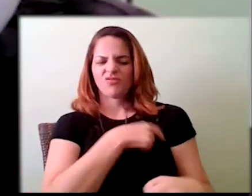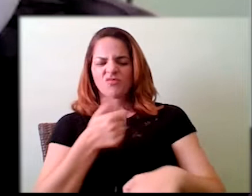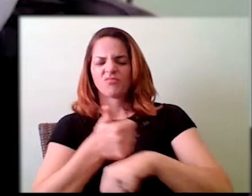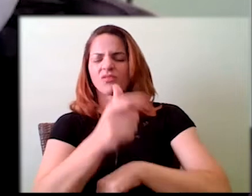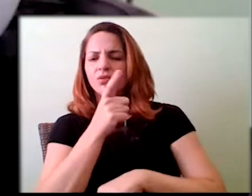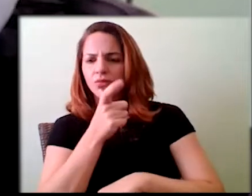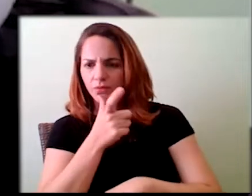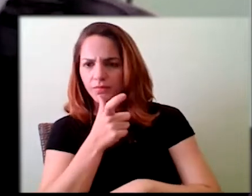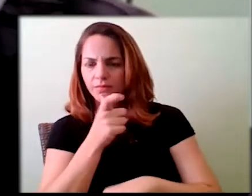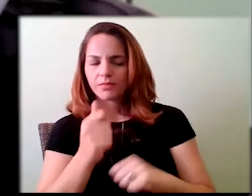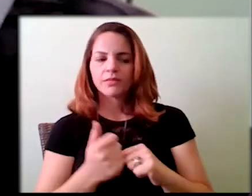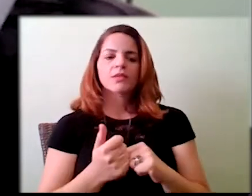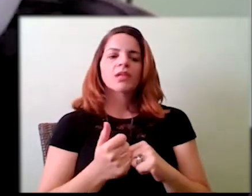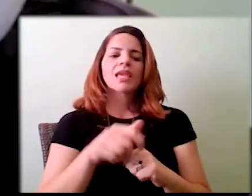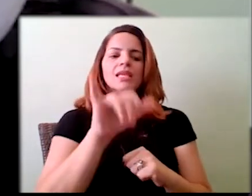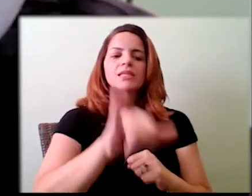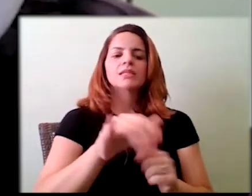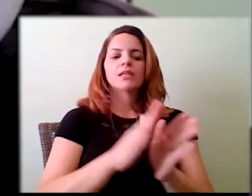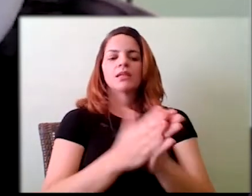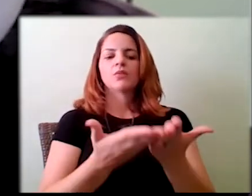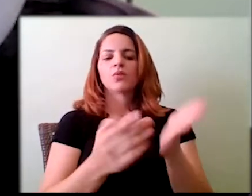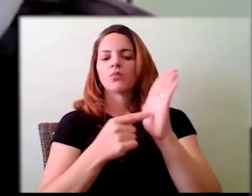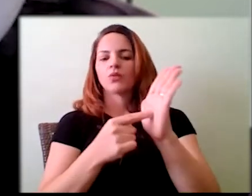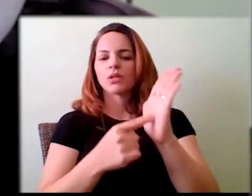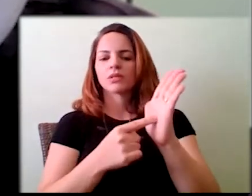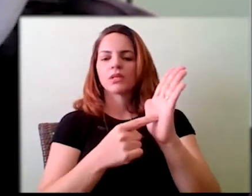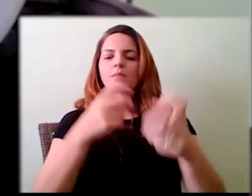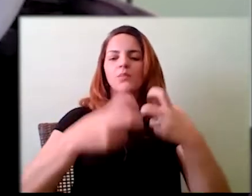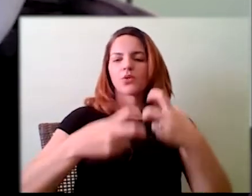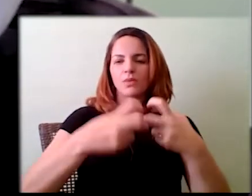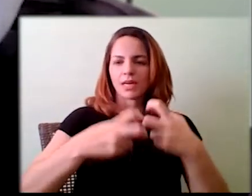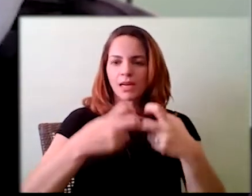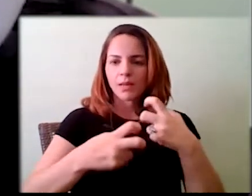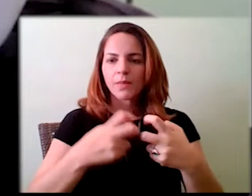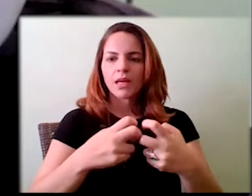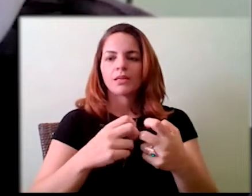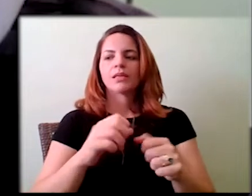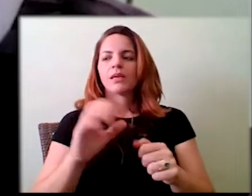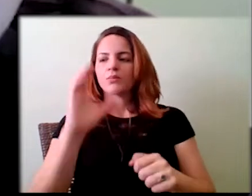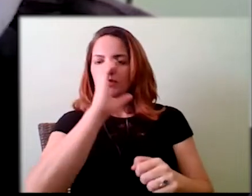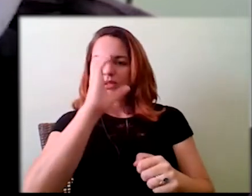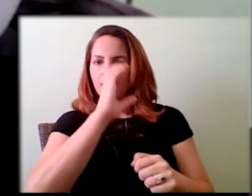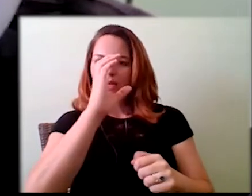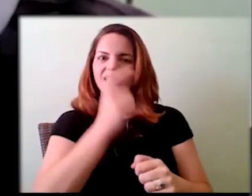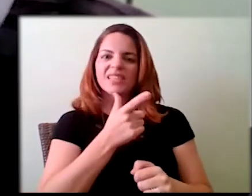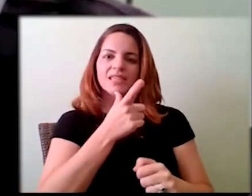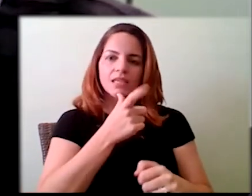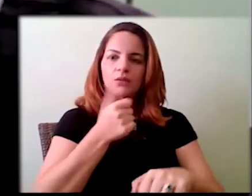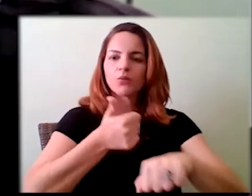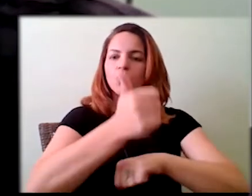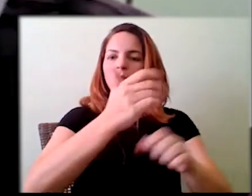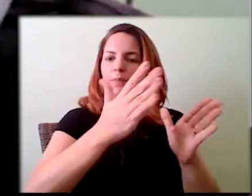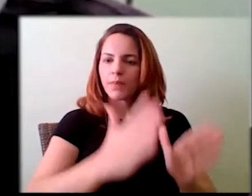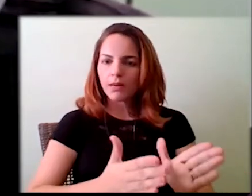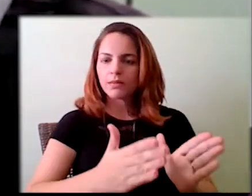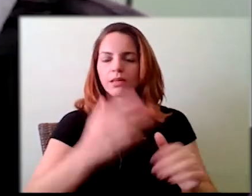an unequivocal answer on who is to blame. Journalist A.W. Maldonado charts the rise and fall of the Puerto Rican economy and explains